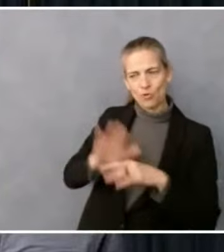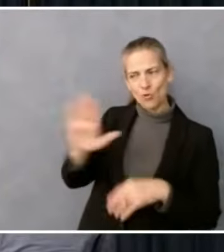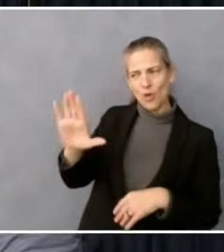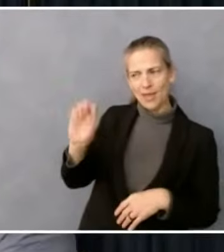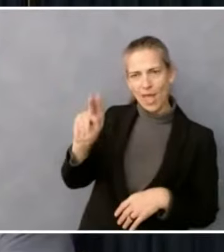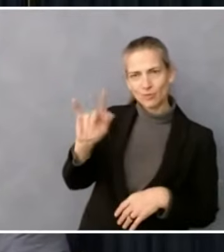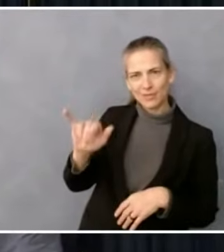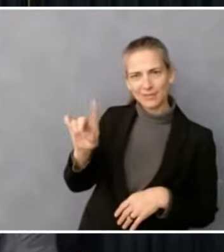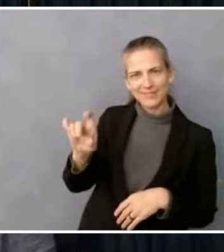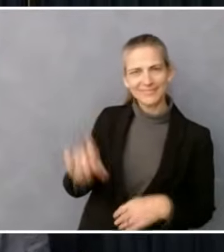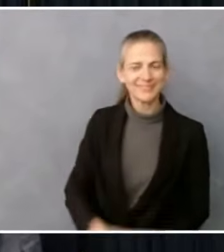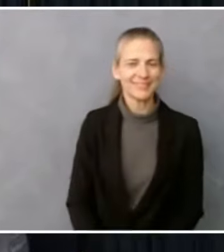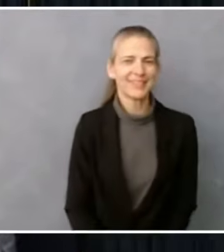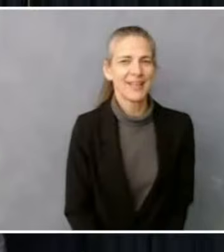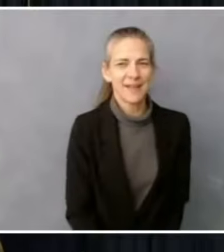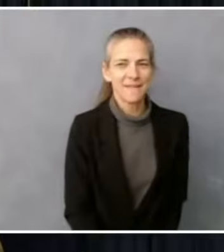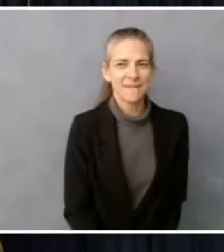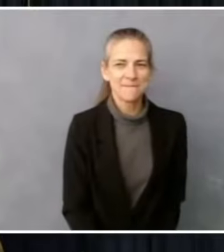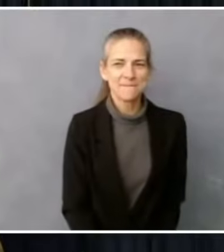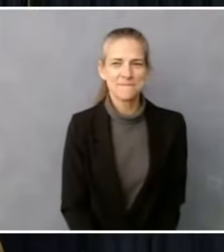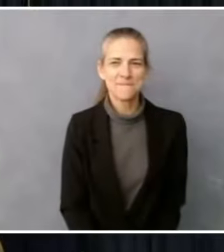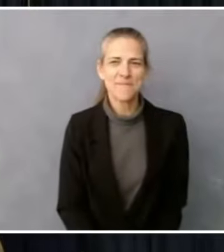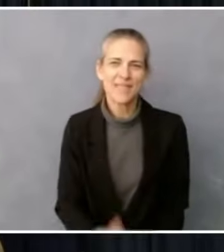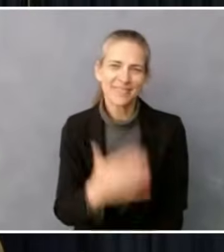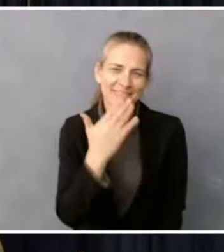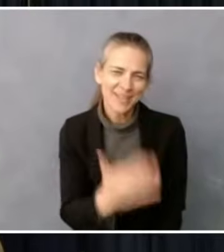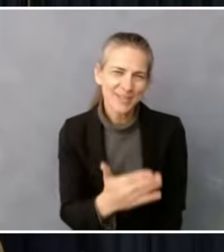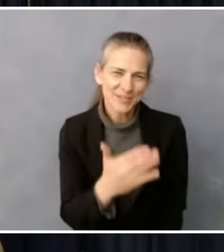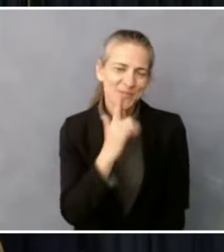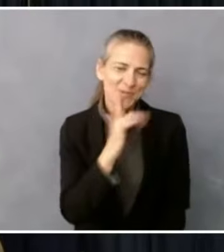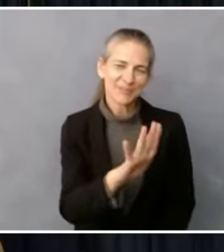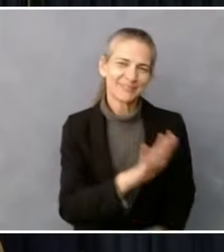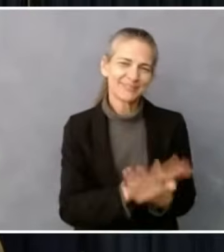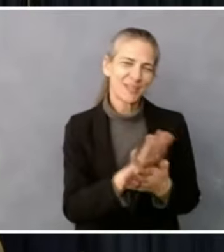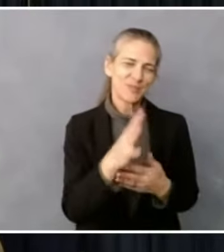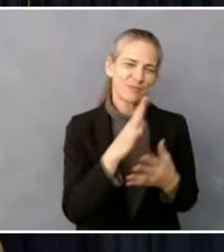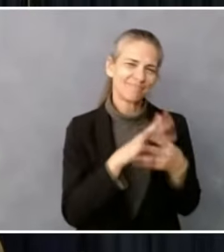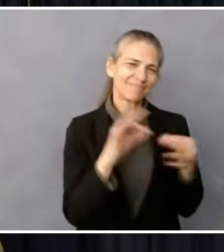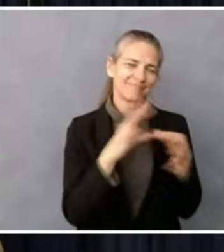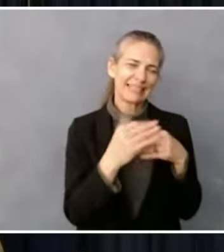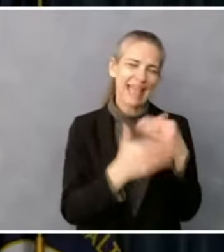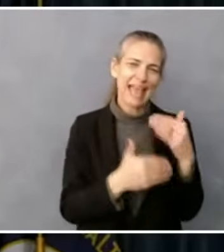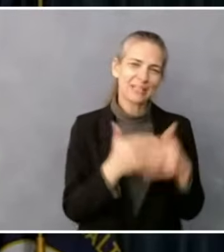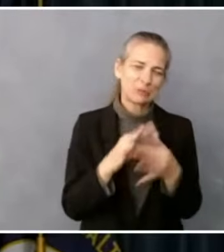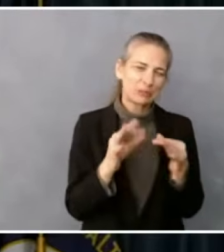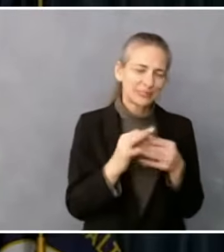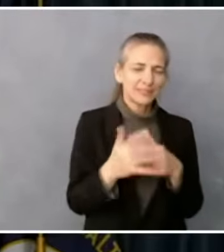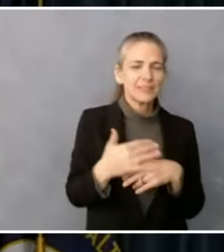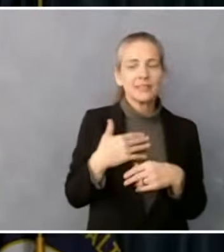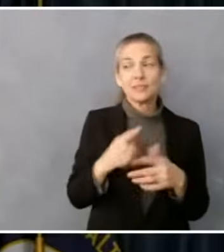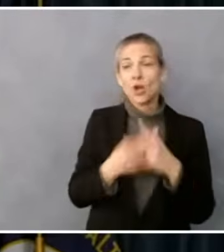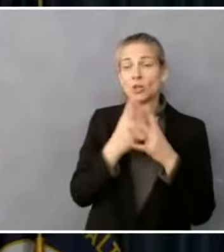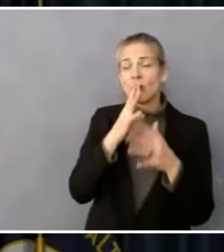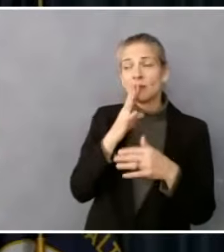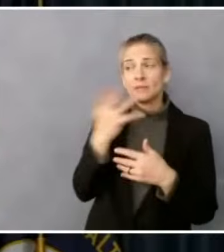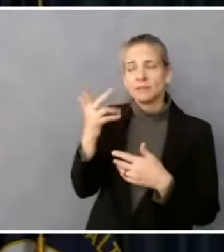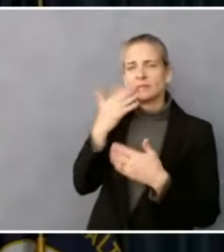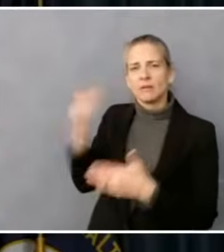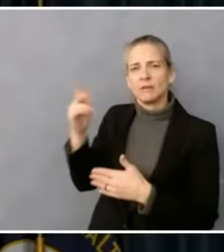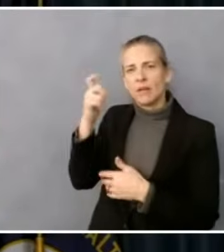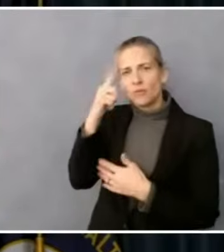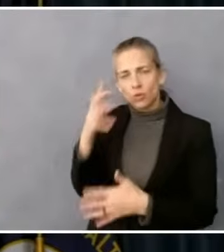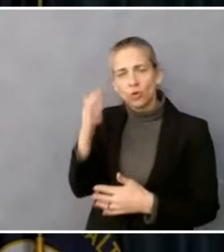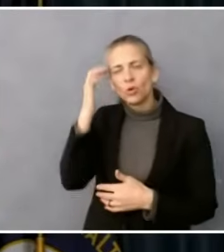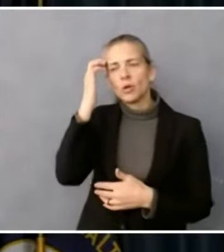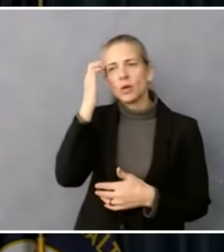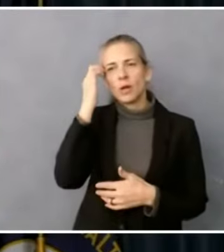Thank you for the kind words. I want to start by thanking Governor Beshear, Department of Local Government.